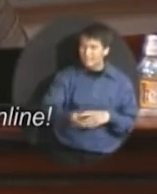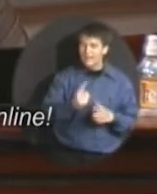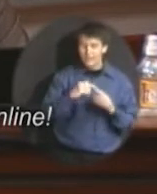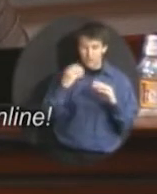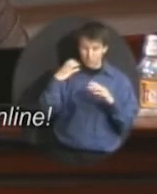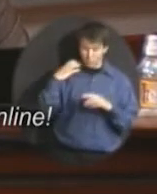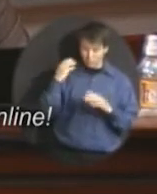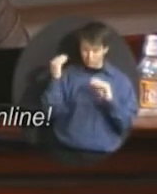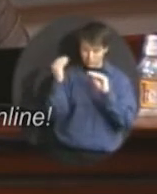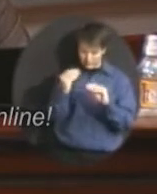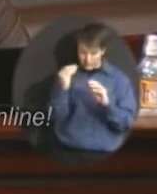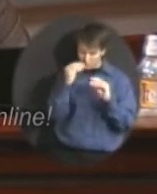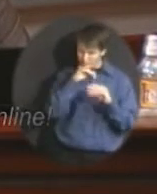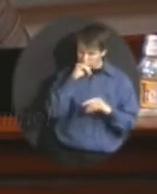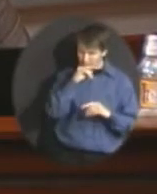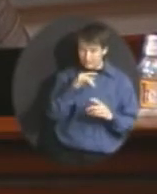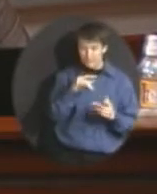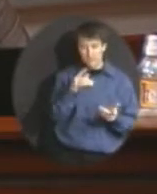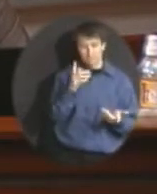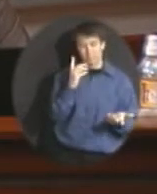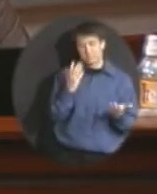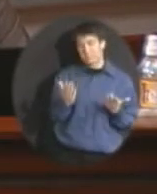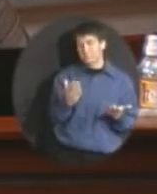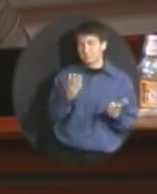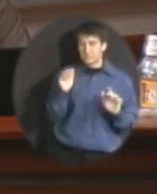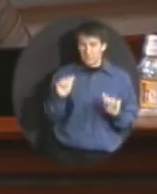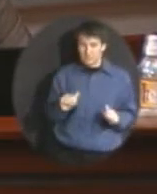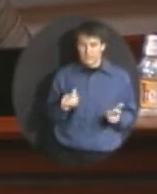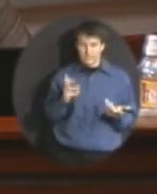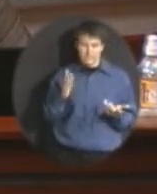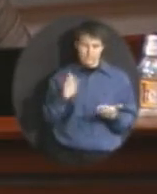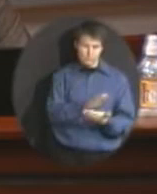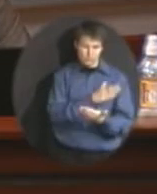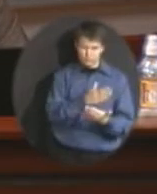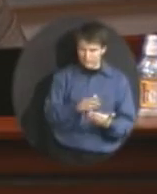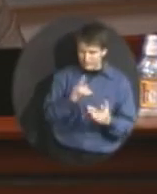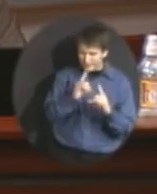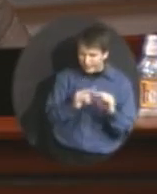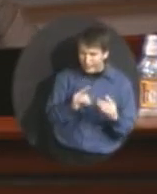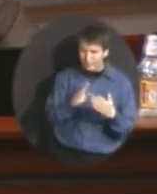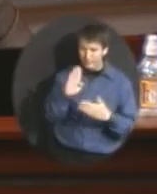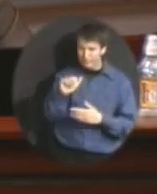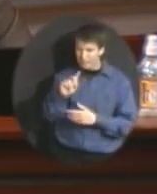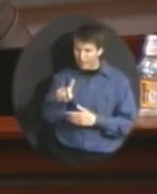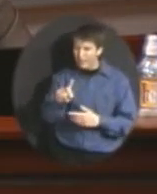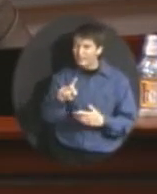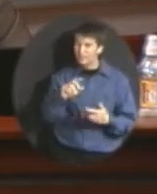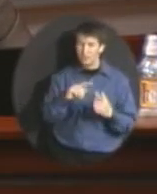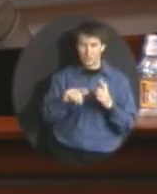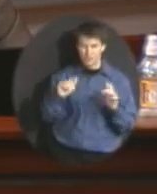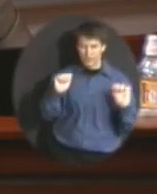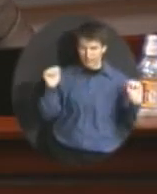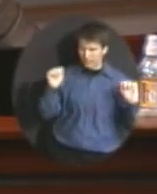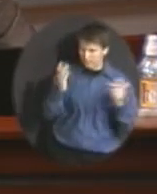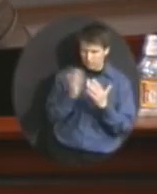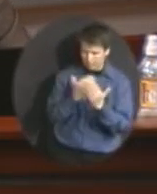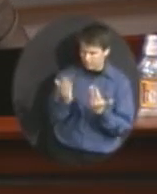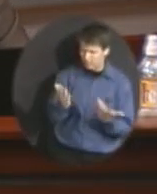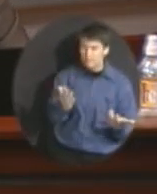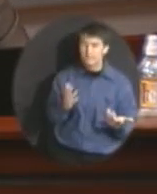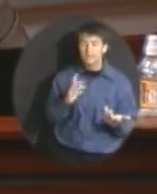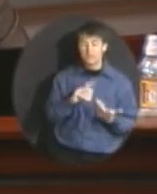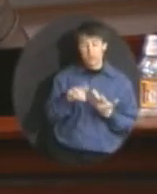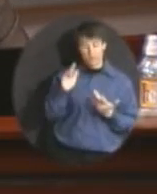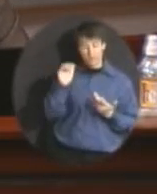kids, whether it be, could be a music camp, it could be band camp, it could be athletics. So that